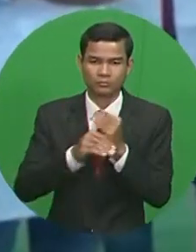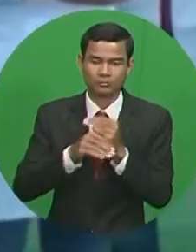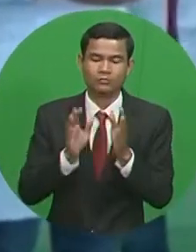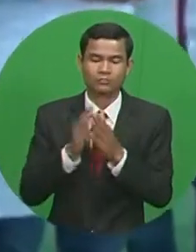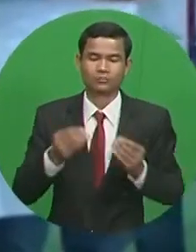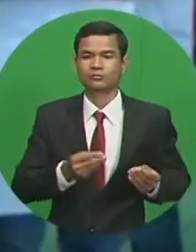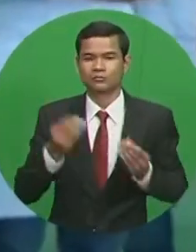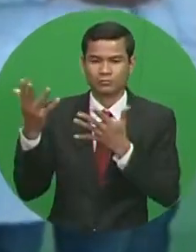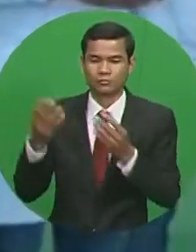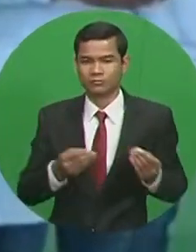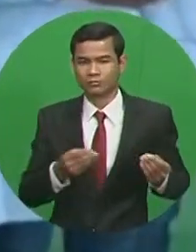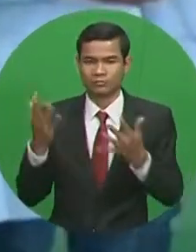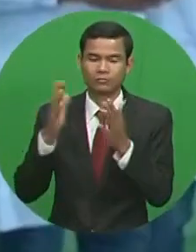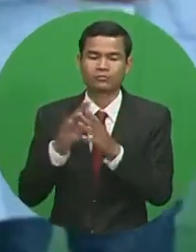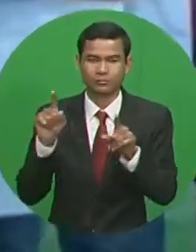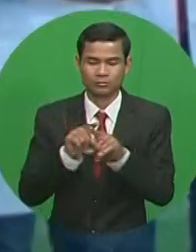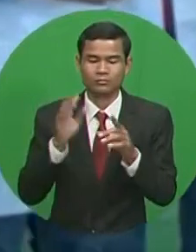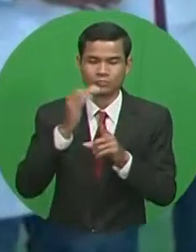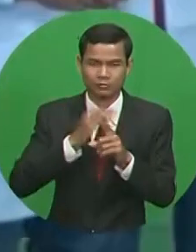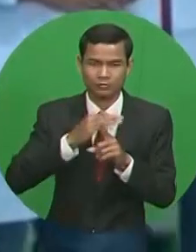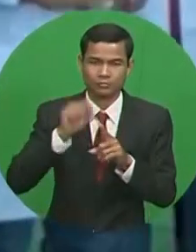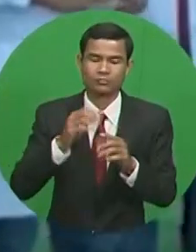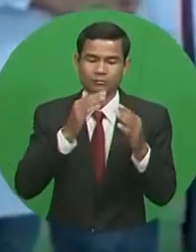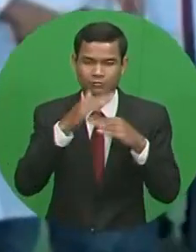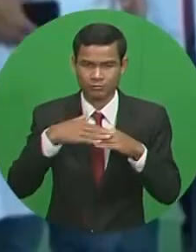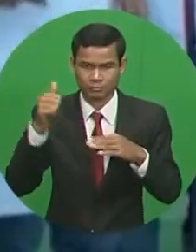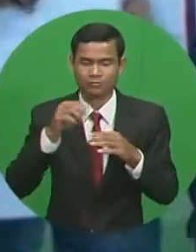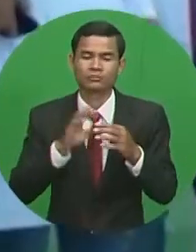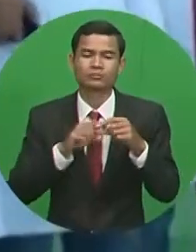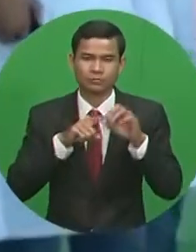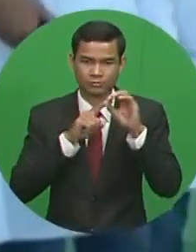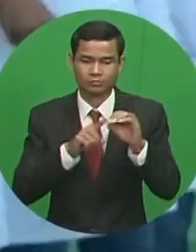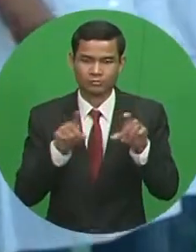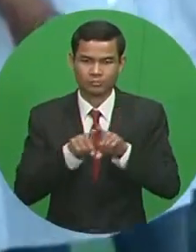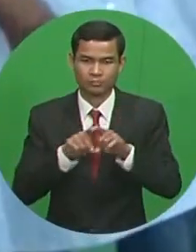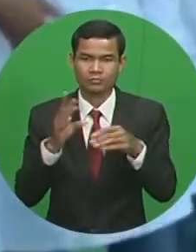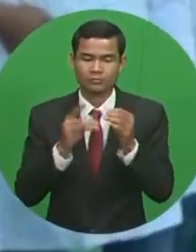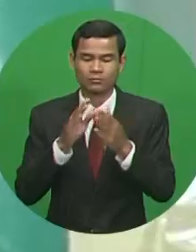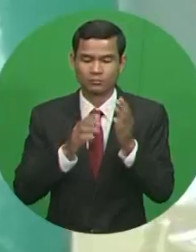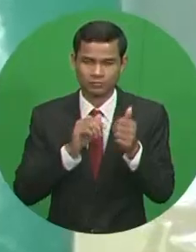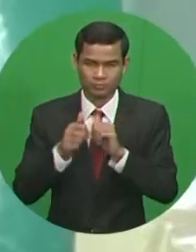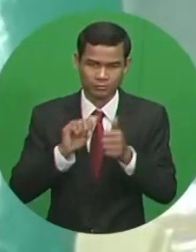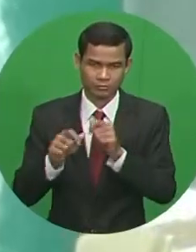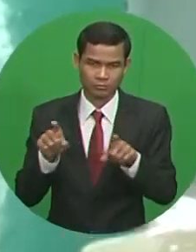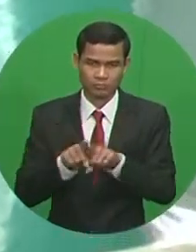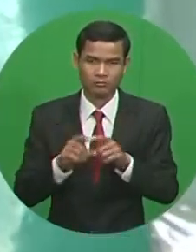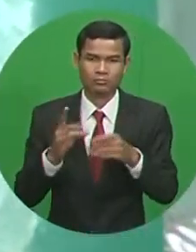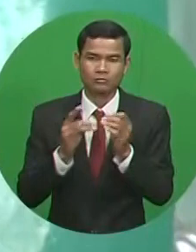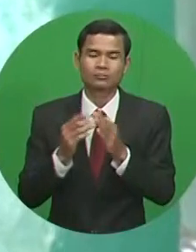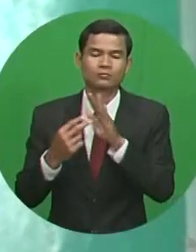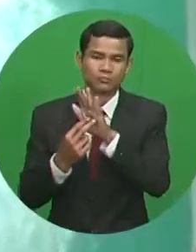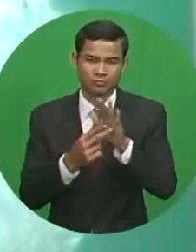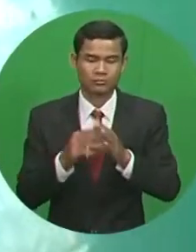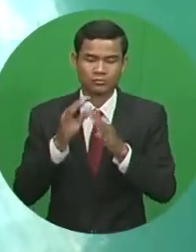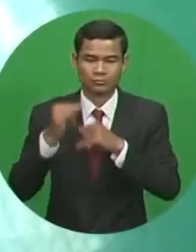on chain, bonk out, stunk da, nunk near con a peep, dumb bay, twerka, procure per chain, nunk bung hang tips are on track jet